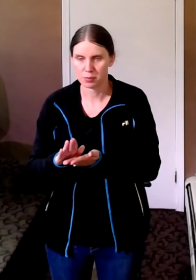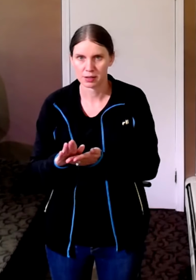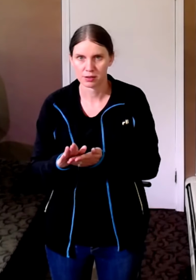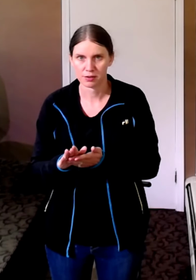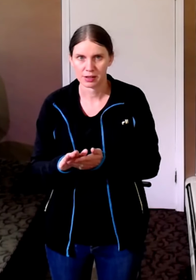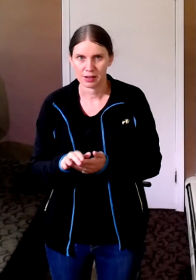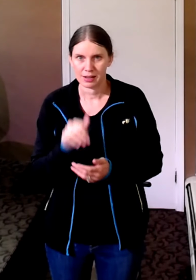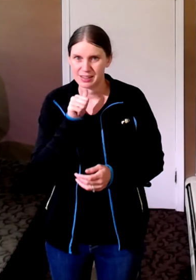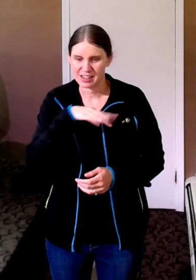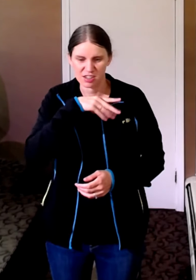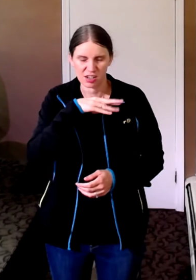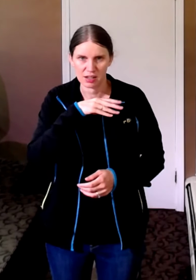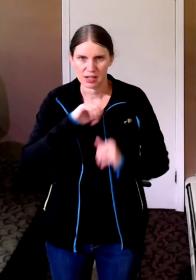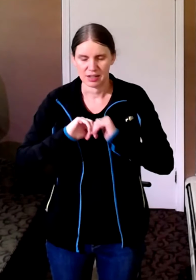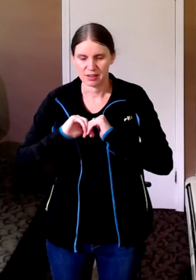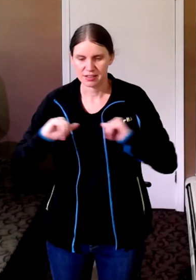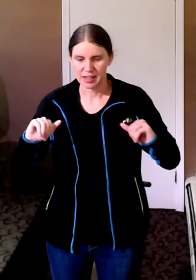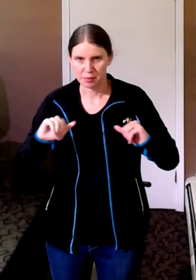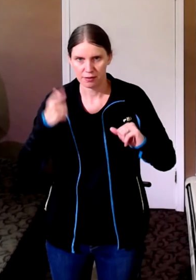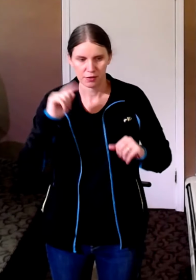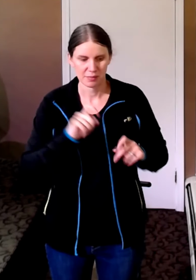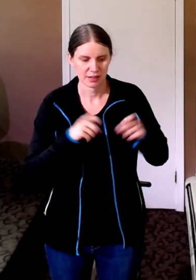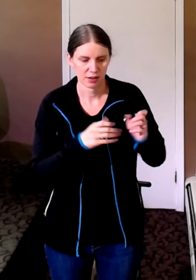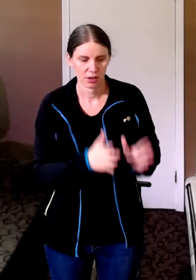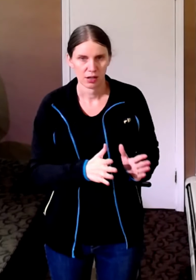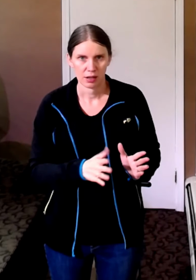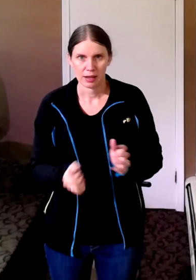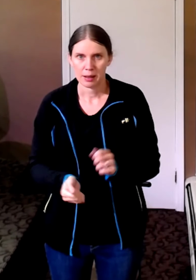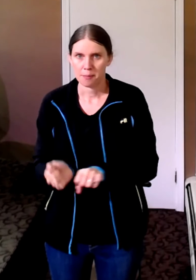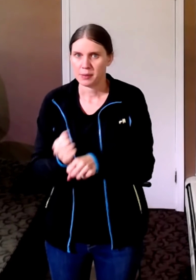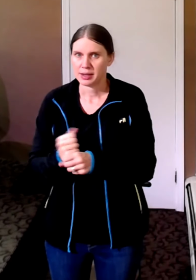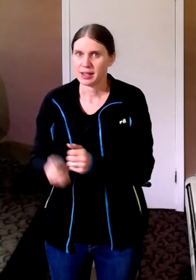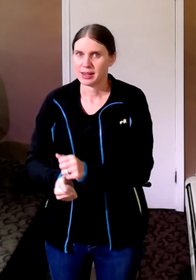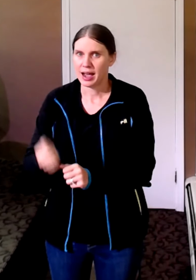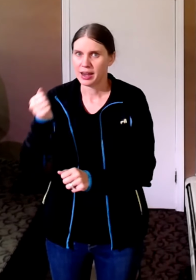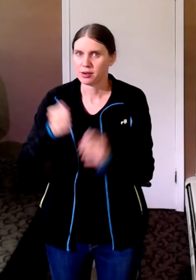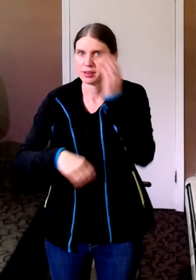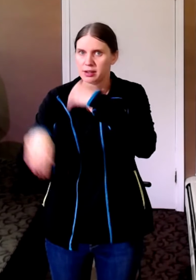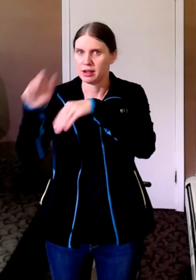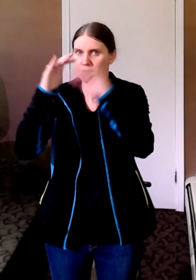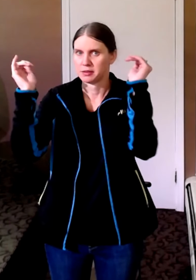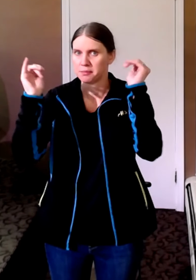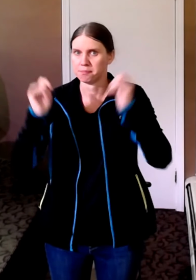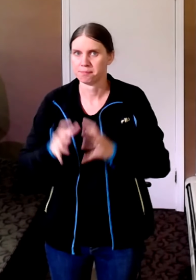harmless, undefiled, separate from sinners, and made higher than the heavens.